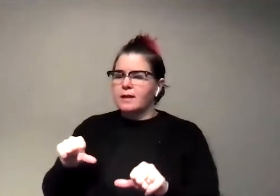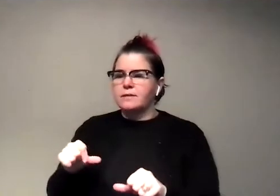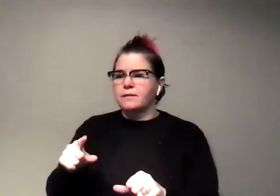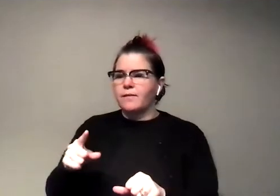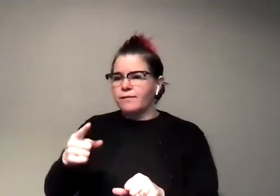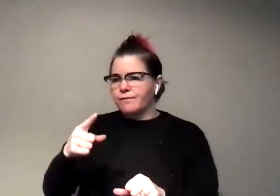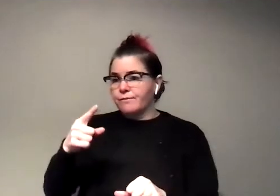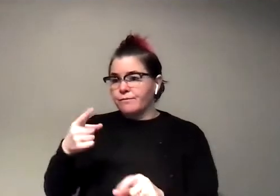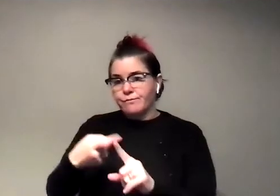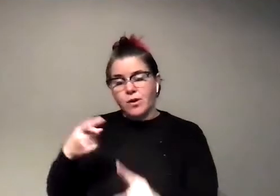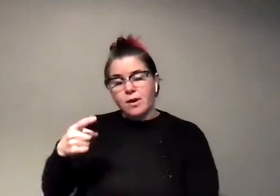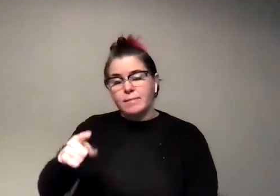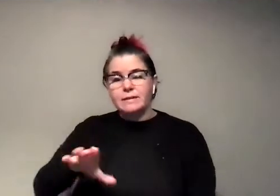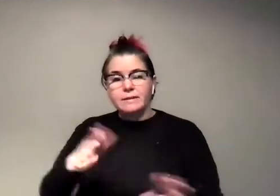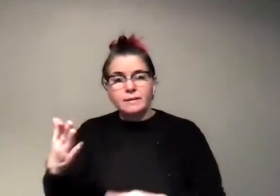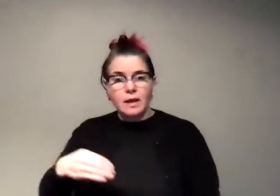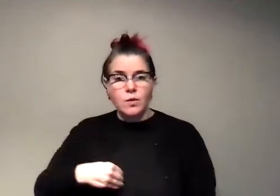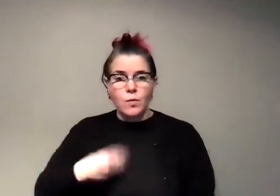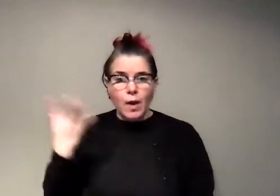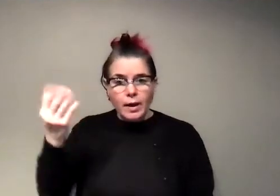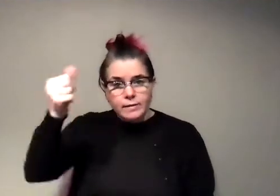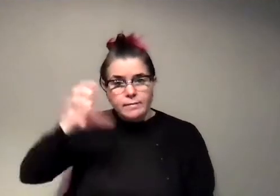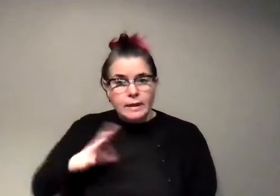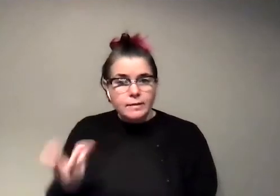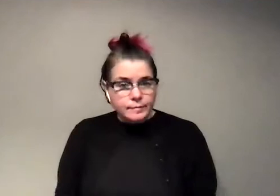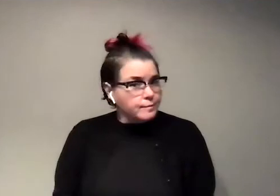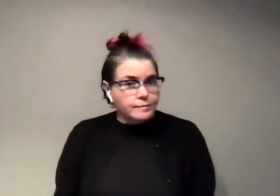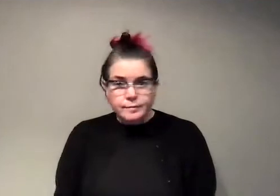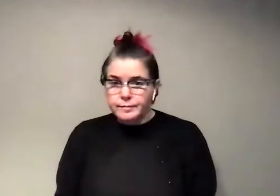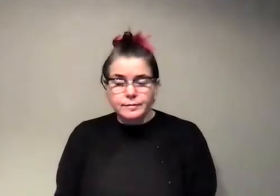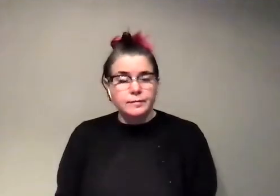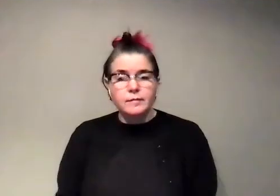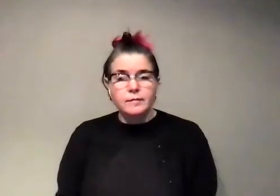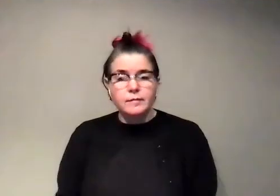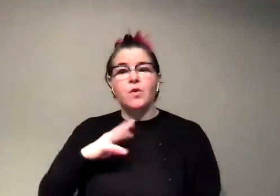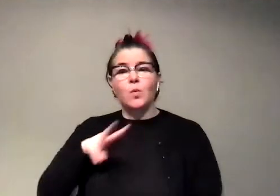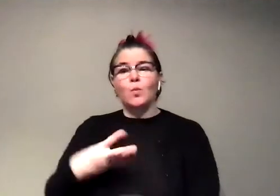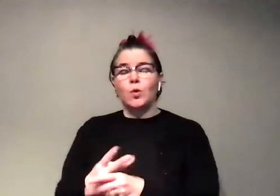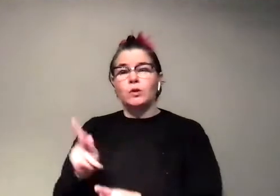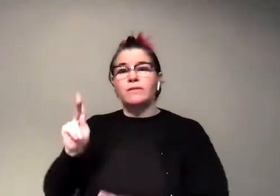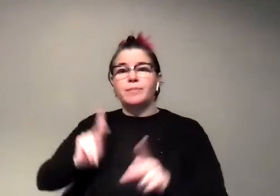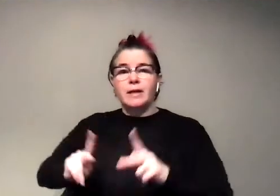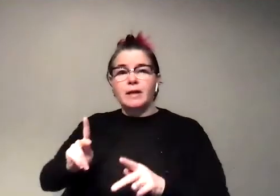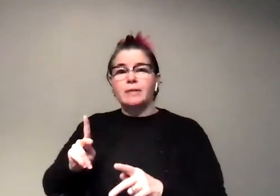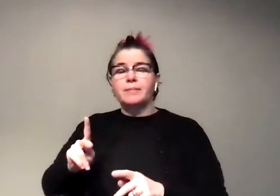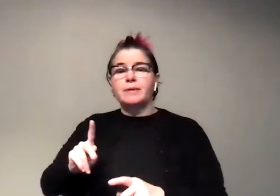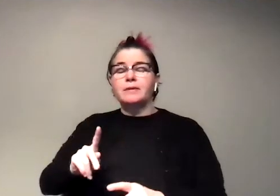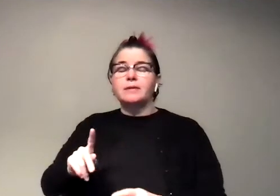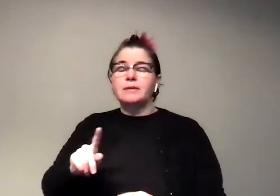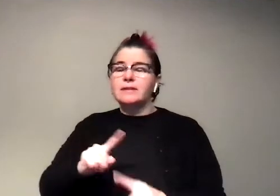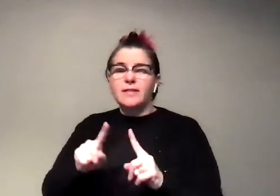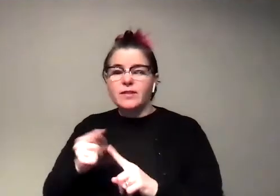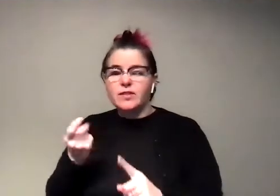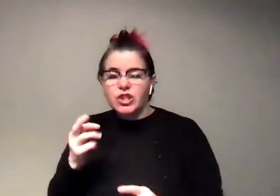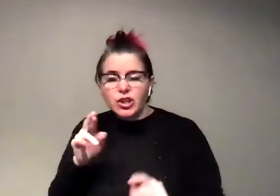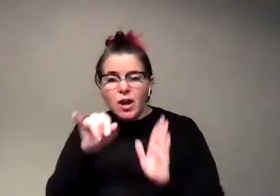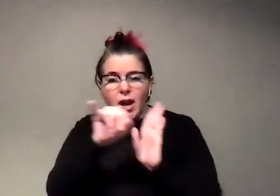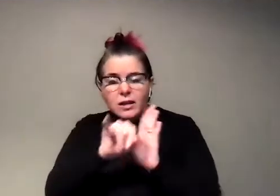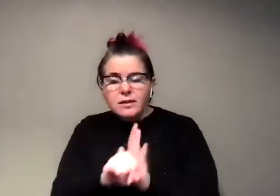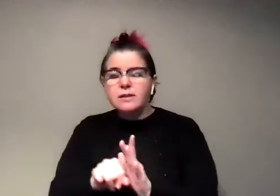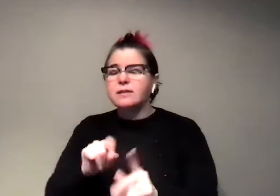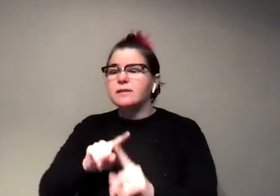white men, right? That there's been a whole world of people from various gender identities and various cultures